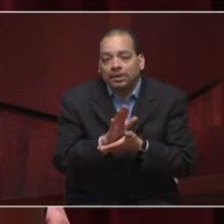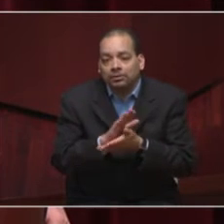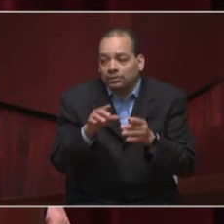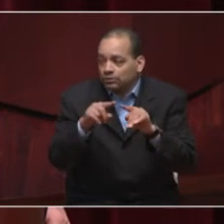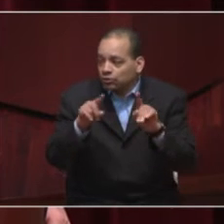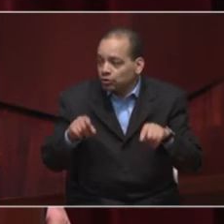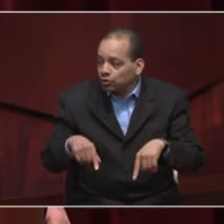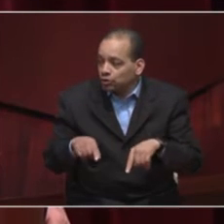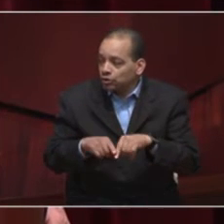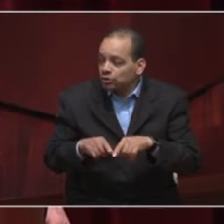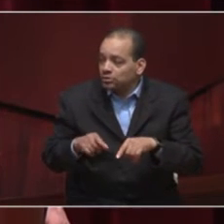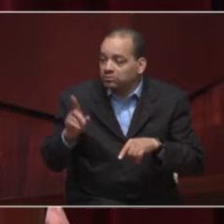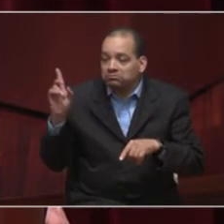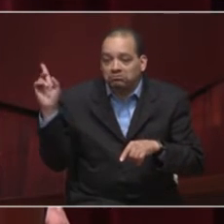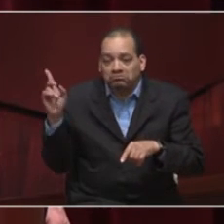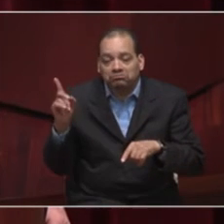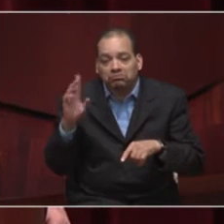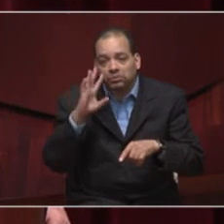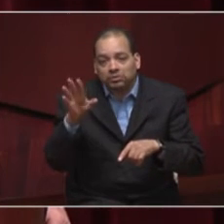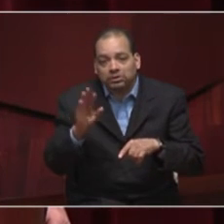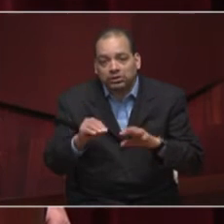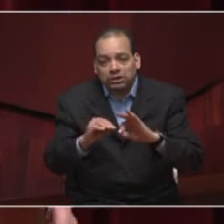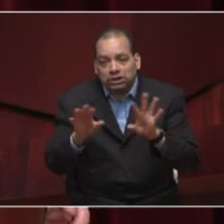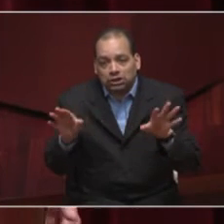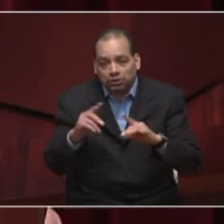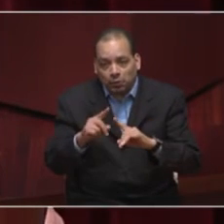when you might want to apply it and when it doesn't apply.